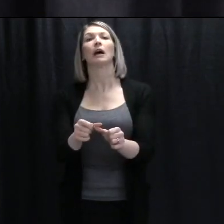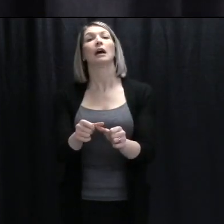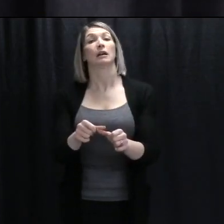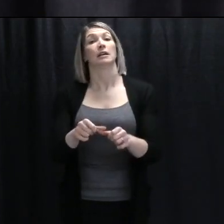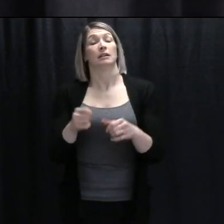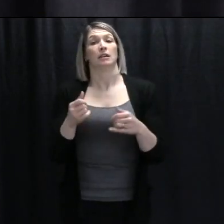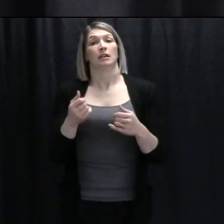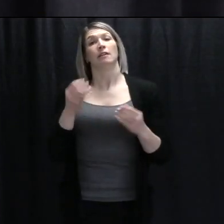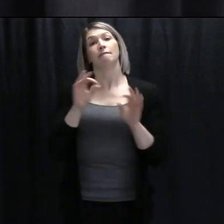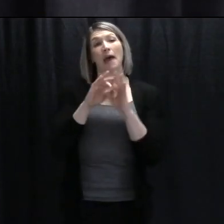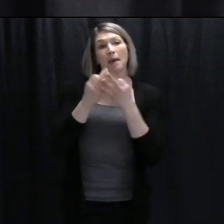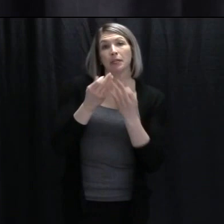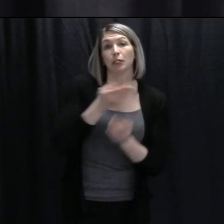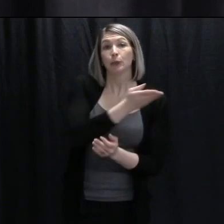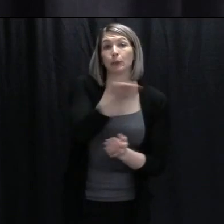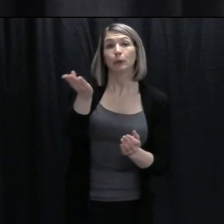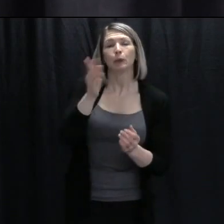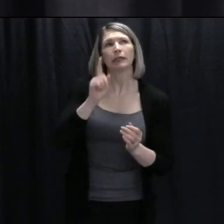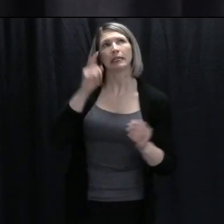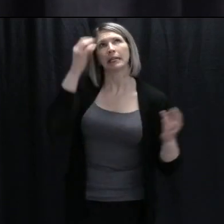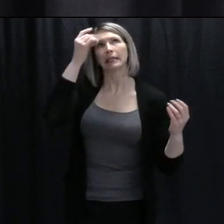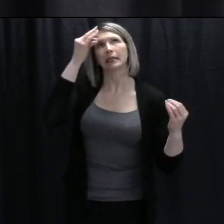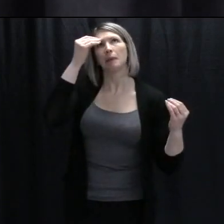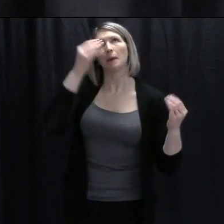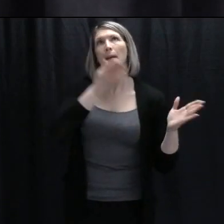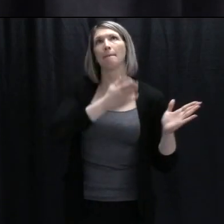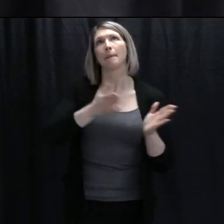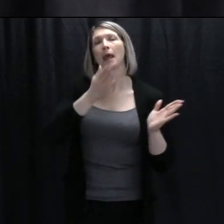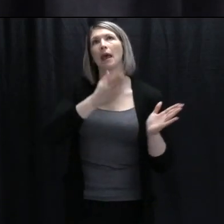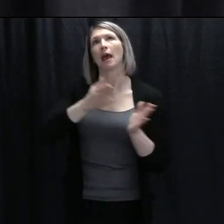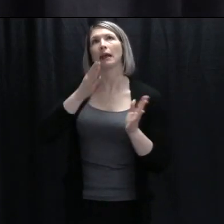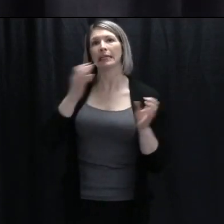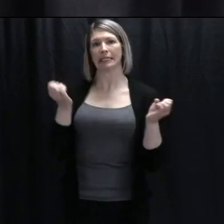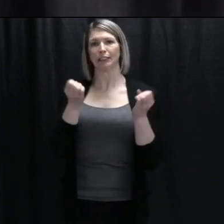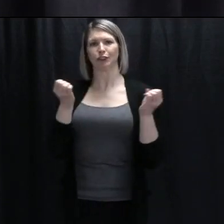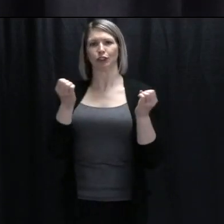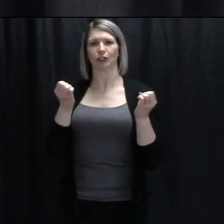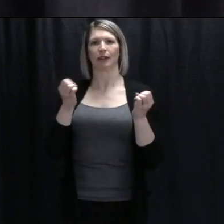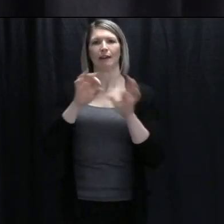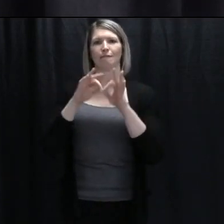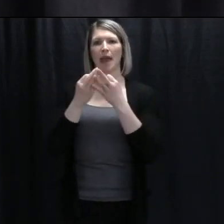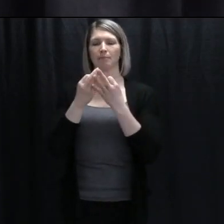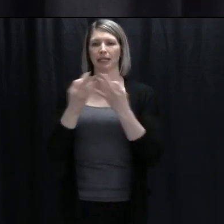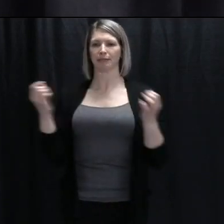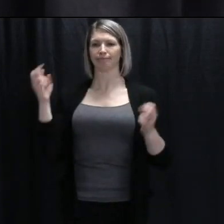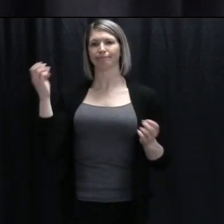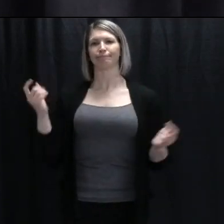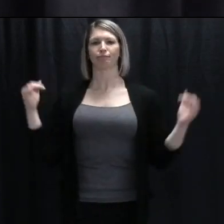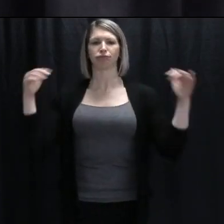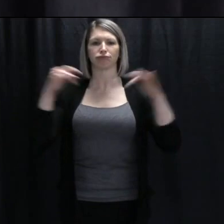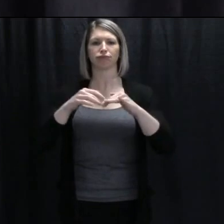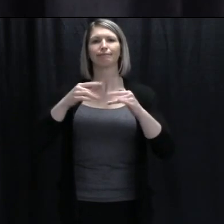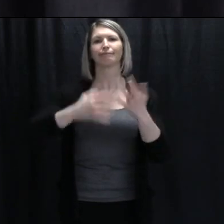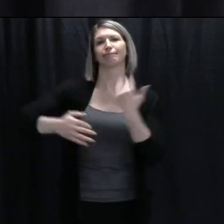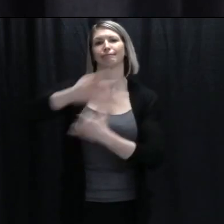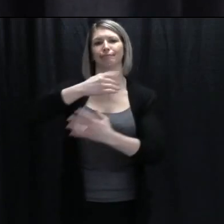virtual gathering, and maybe even well into May and the usual traditional start of Newfoundland and